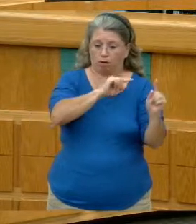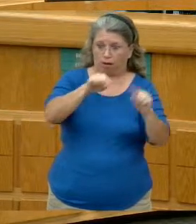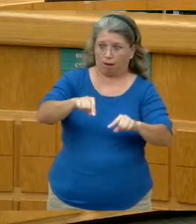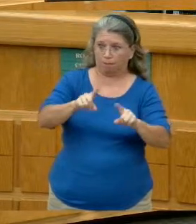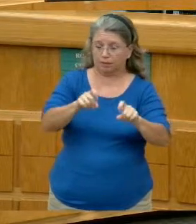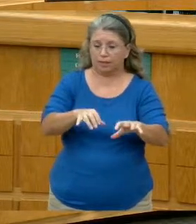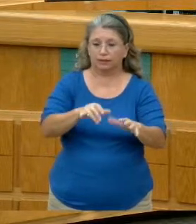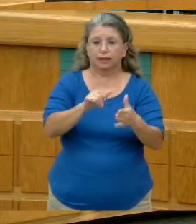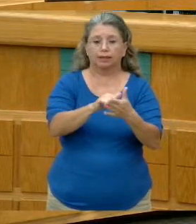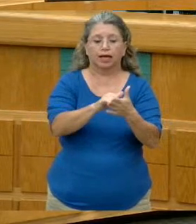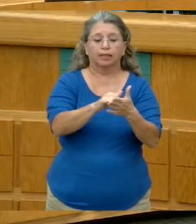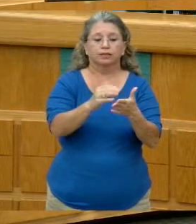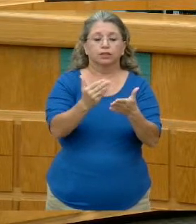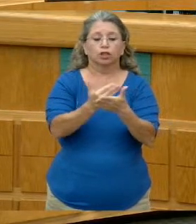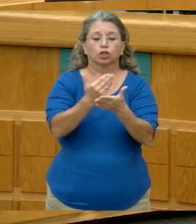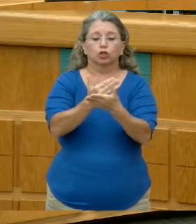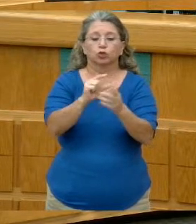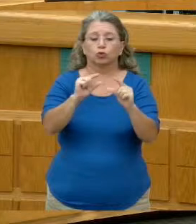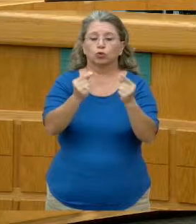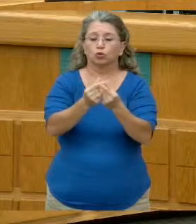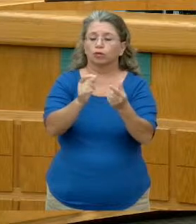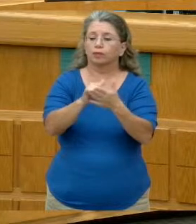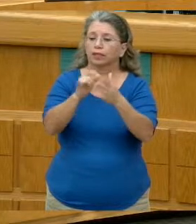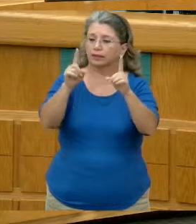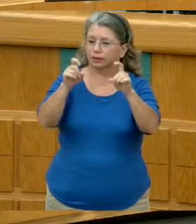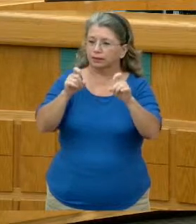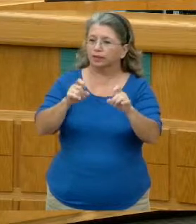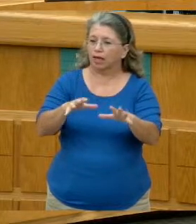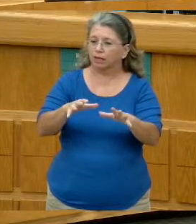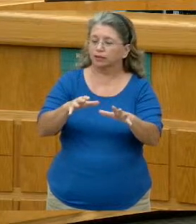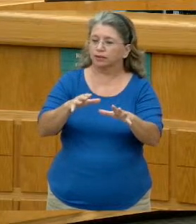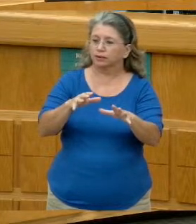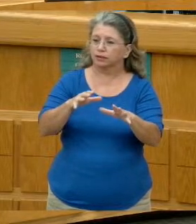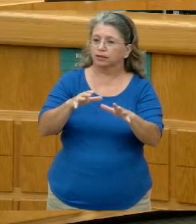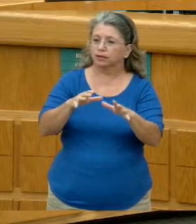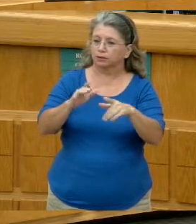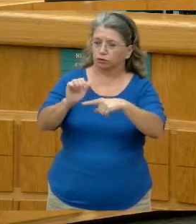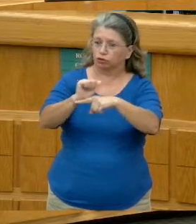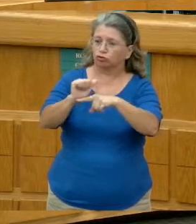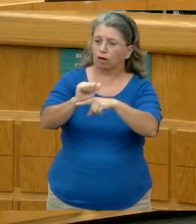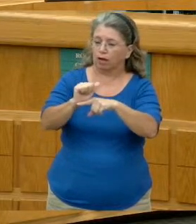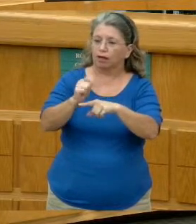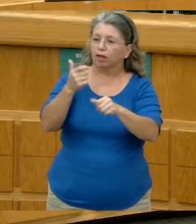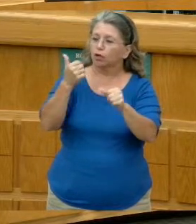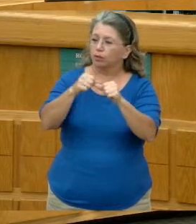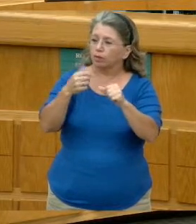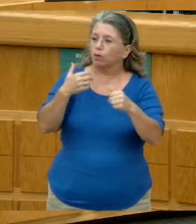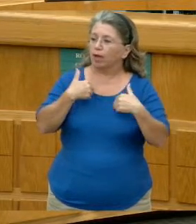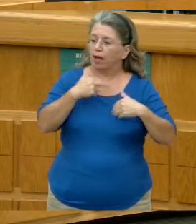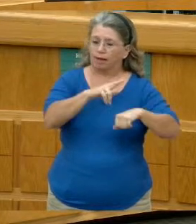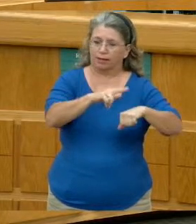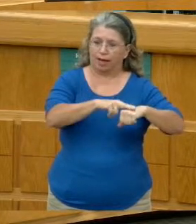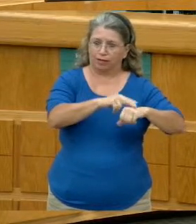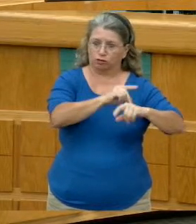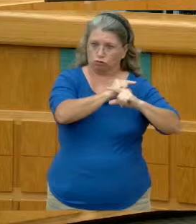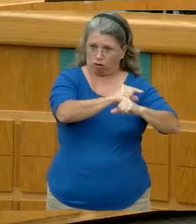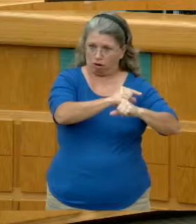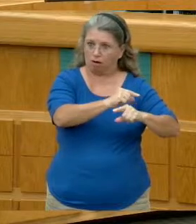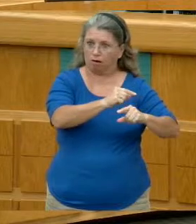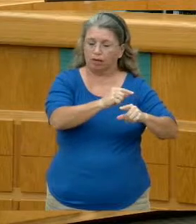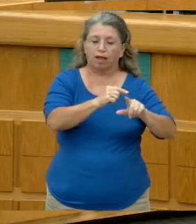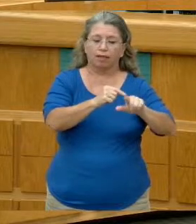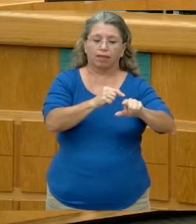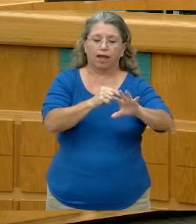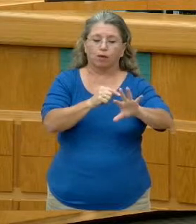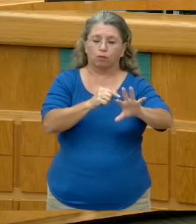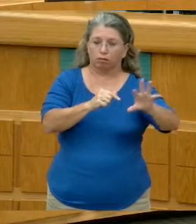the new group that the state has brought in. You recall that we did National Guard. So those are going to be going away, and this is the